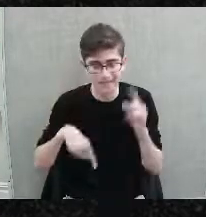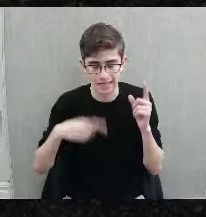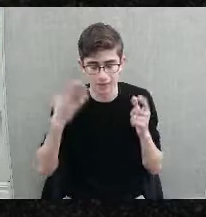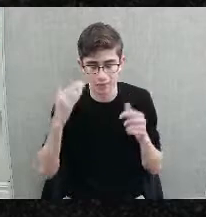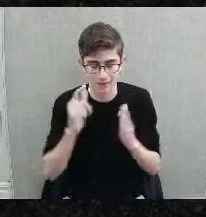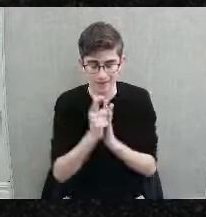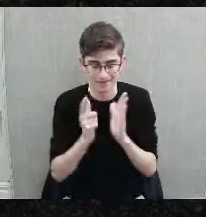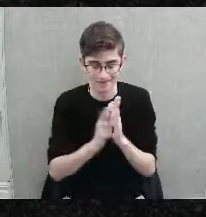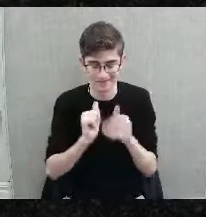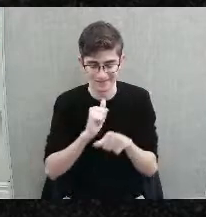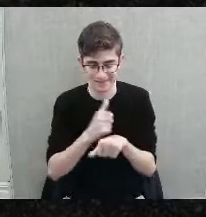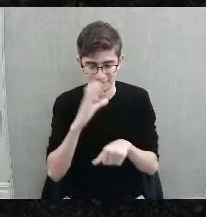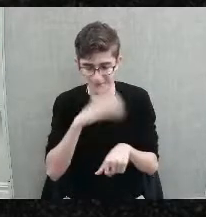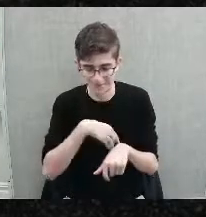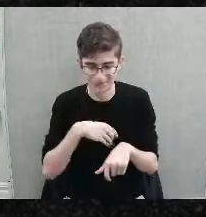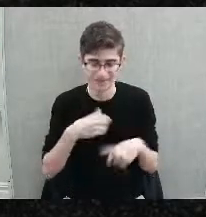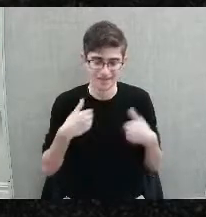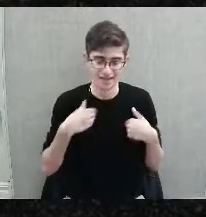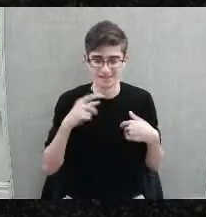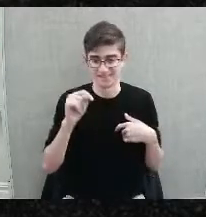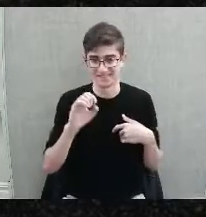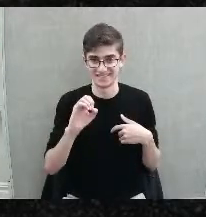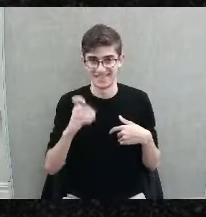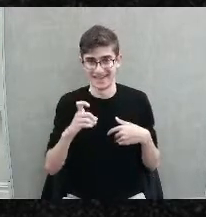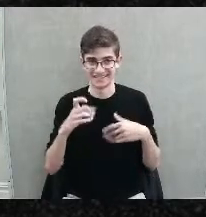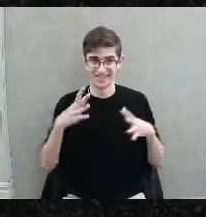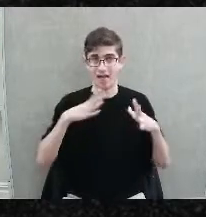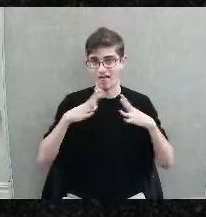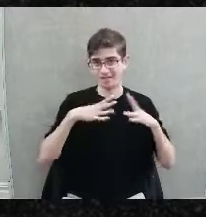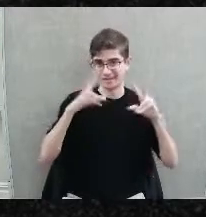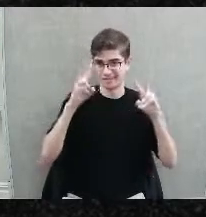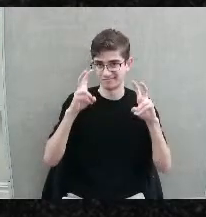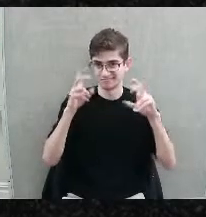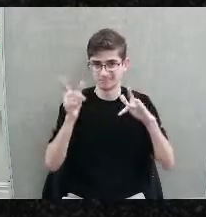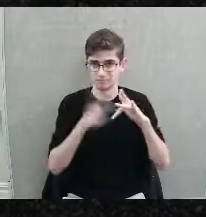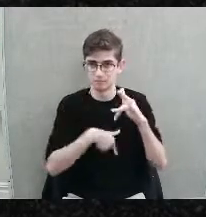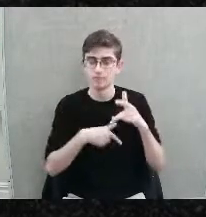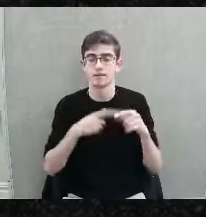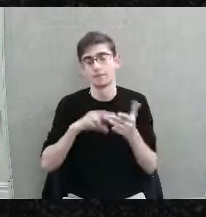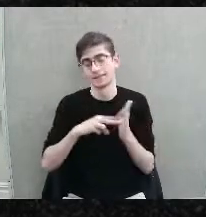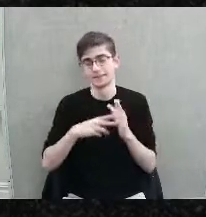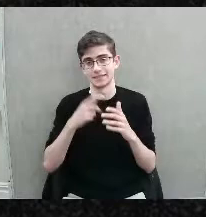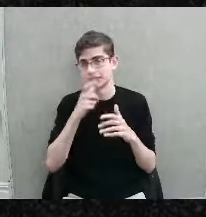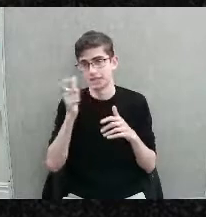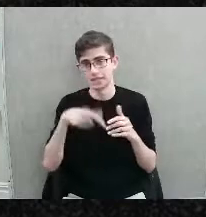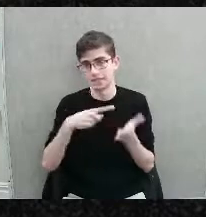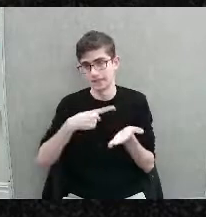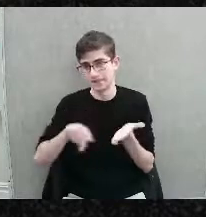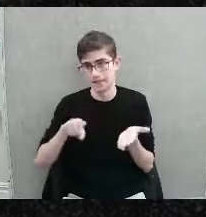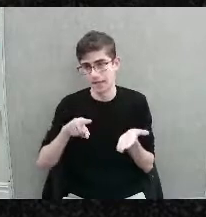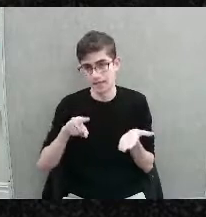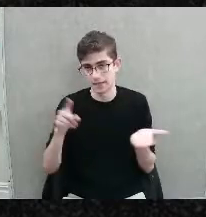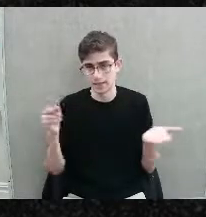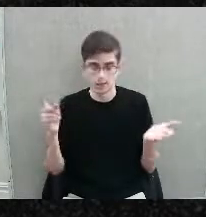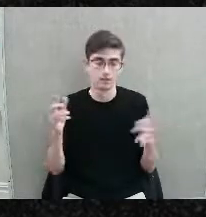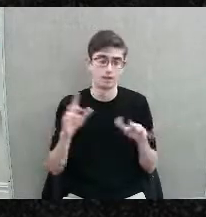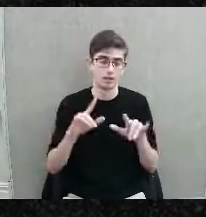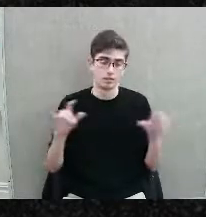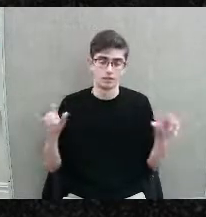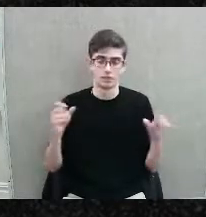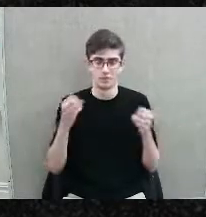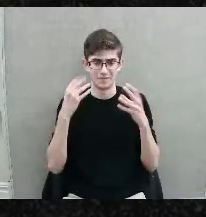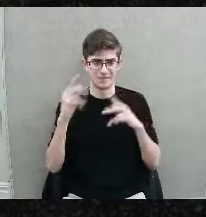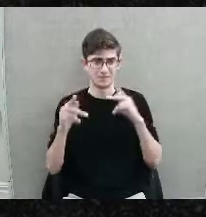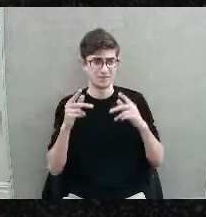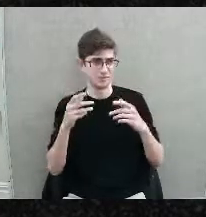tax holidays extended in ways such that they weren't required to pay into employee funds, right? So people were really left high and